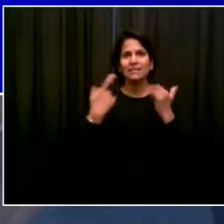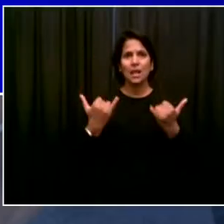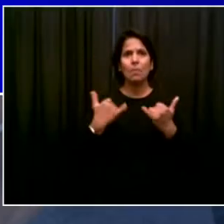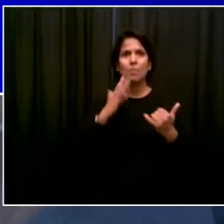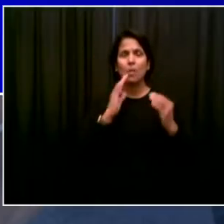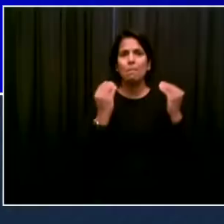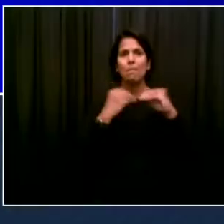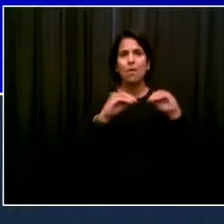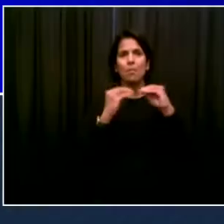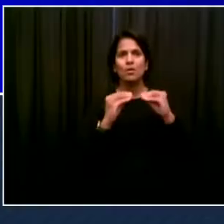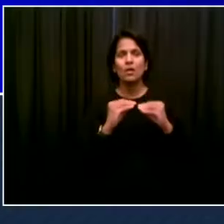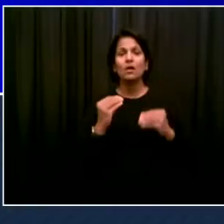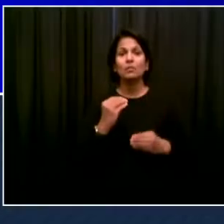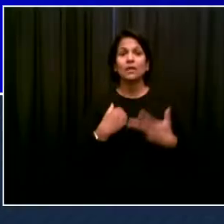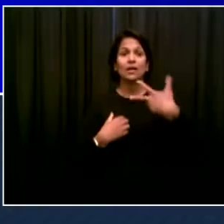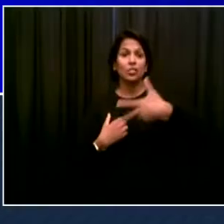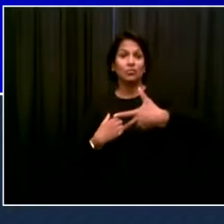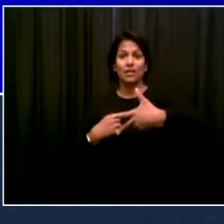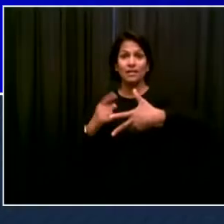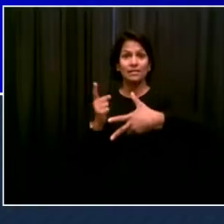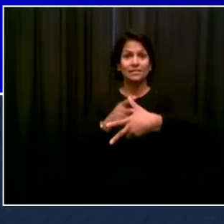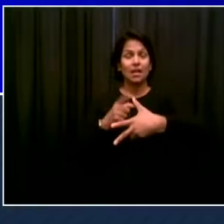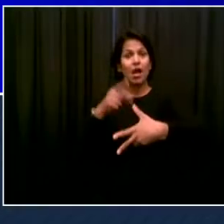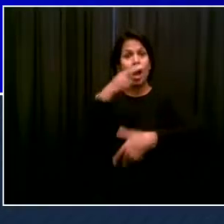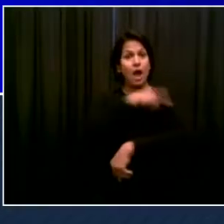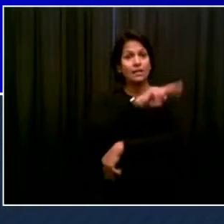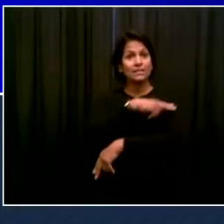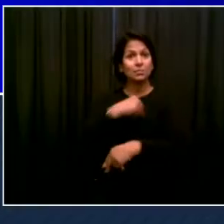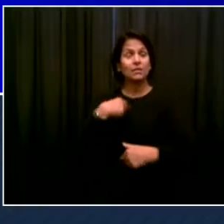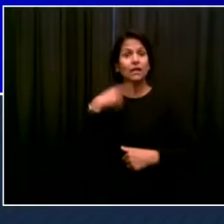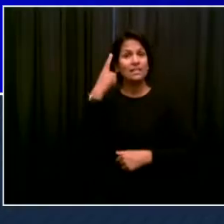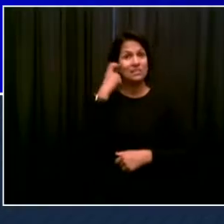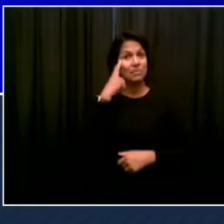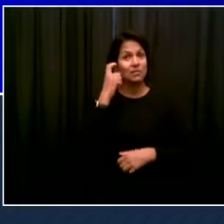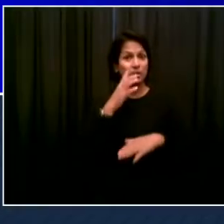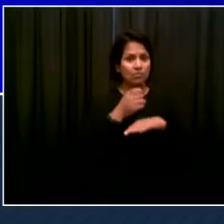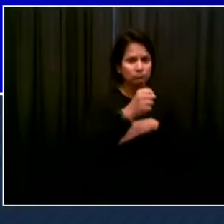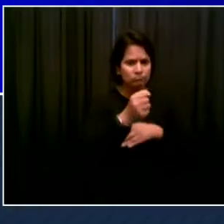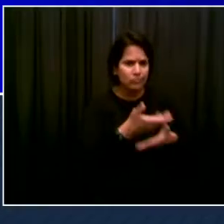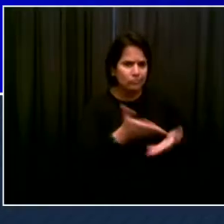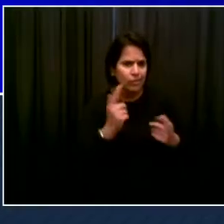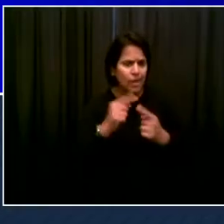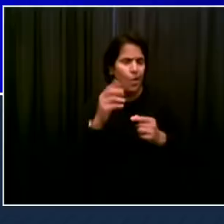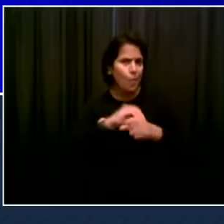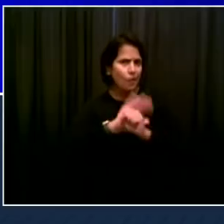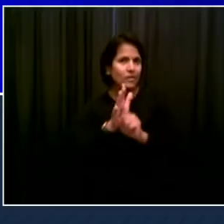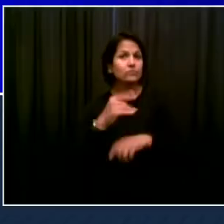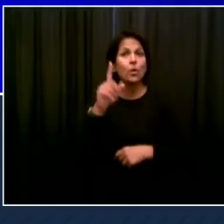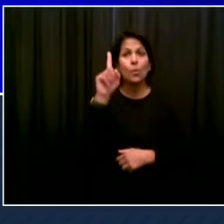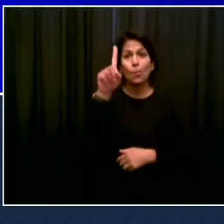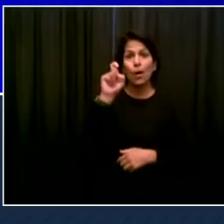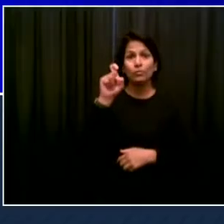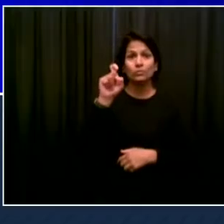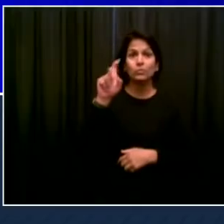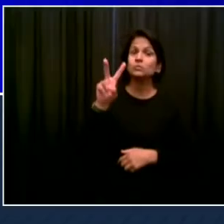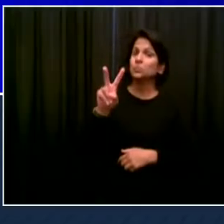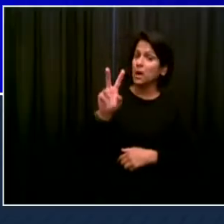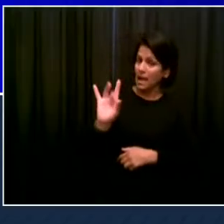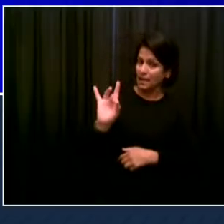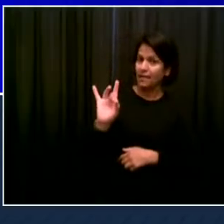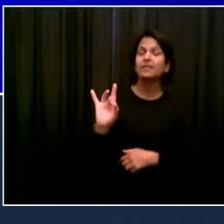daily number of people admitted to New York City hospitals for suspected COVID-19. Today's report, 128 patients. Confirmed